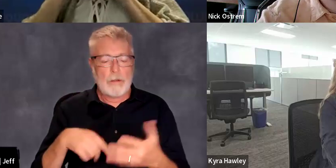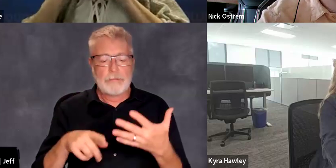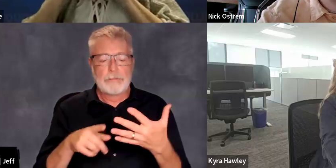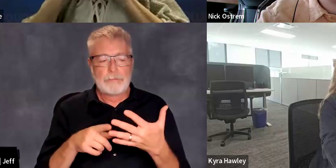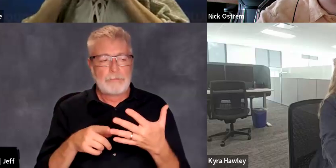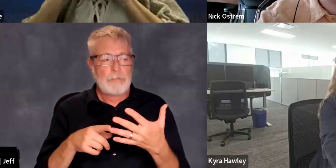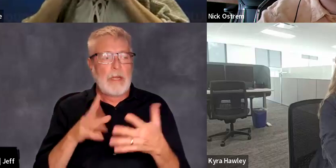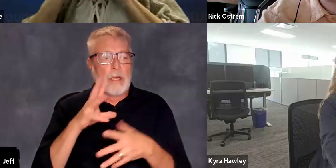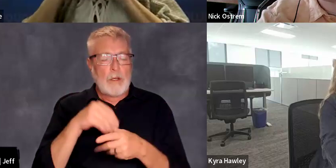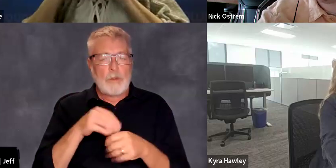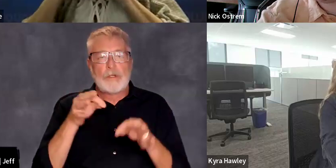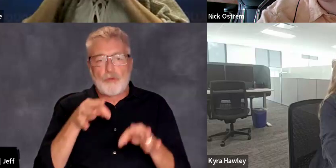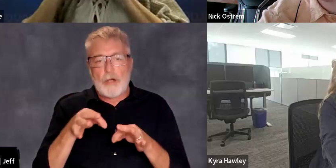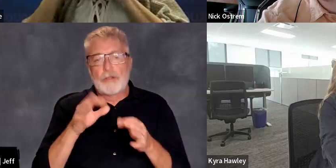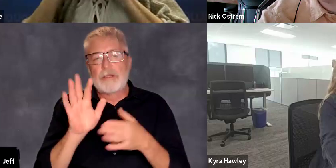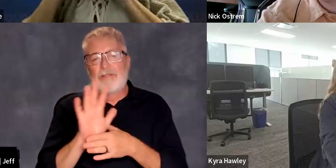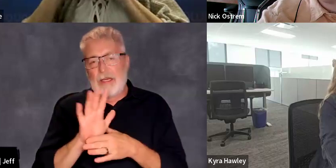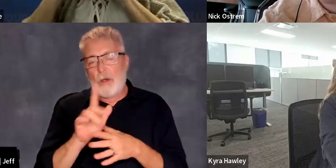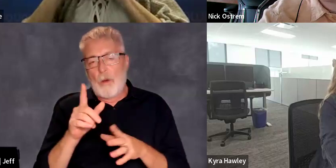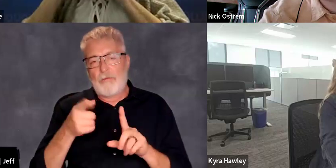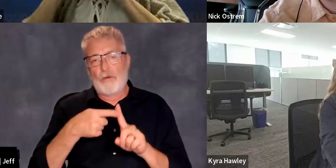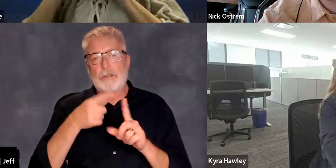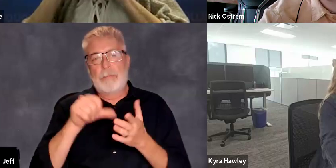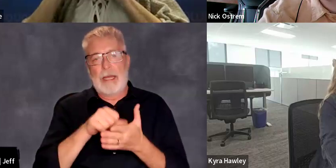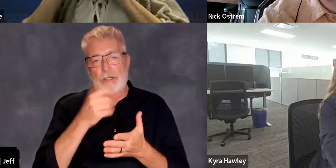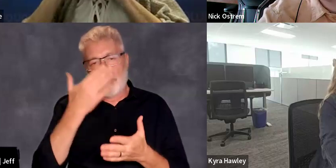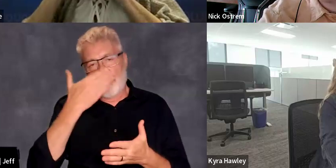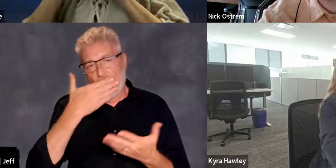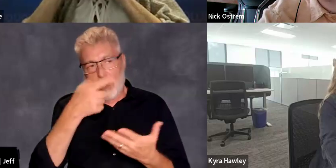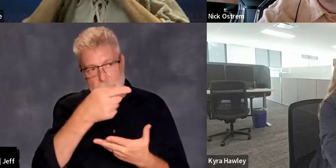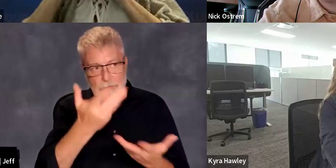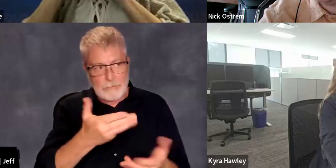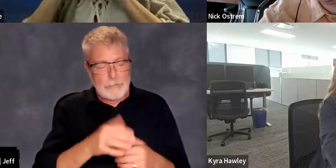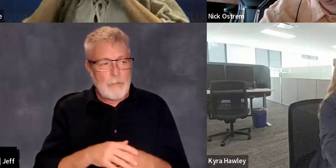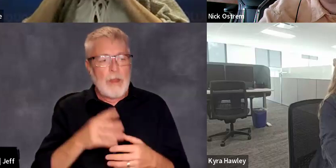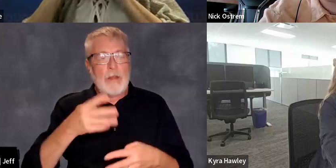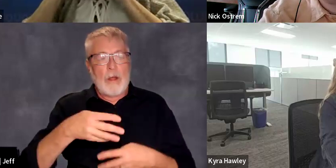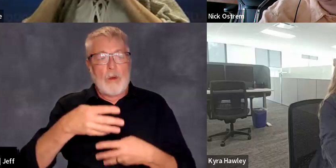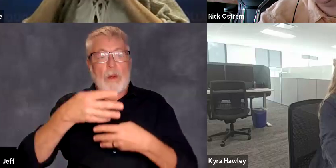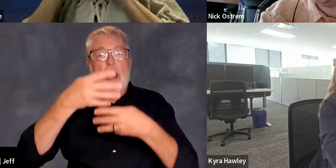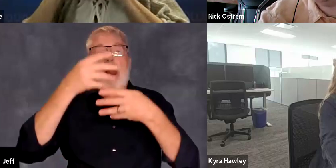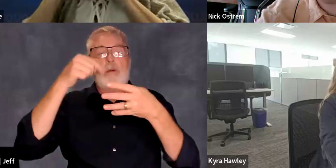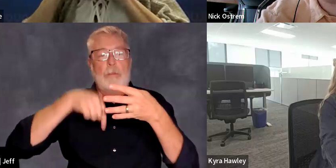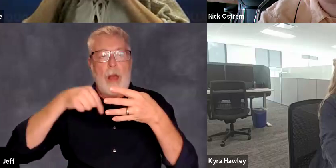has your instructions and your video on the opening page. Um, We scroll to the bottom here.